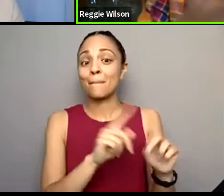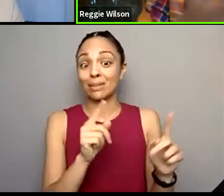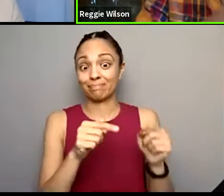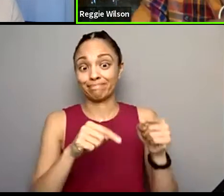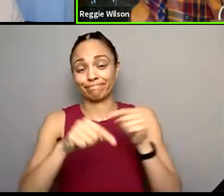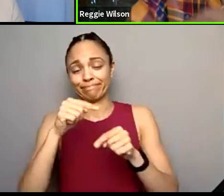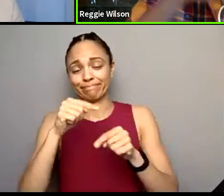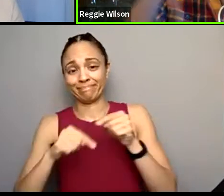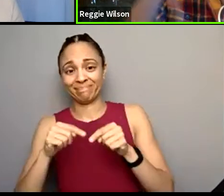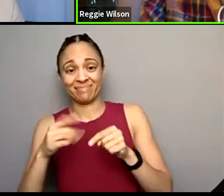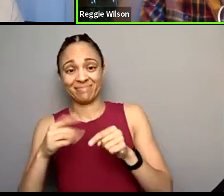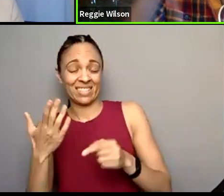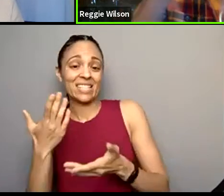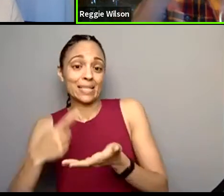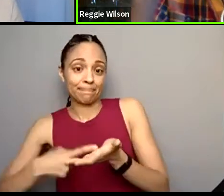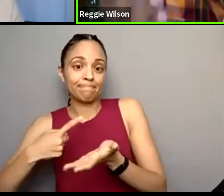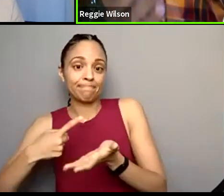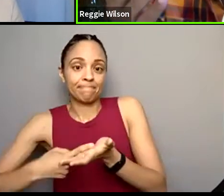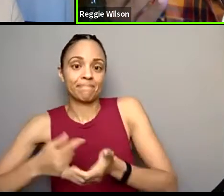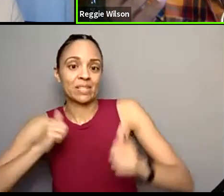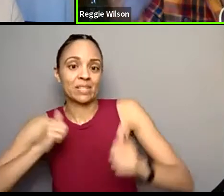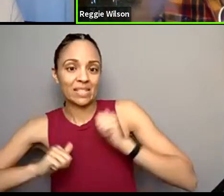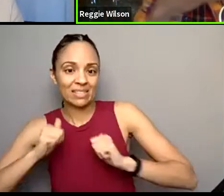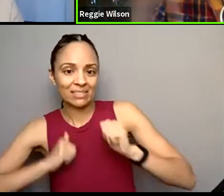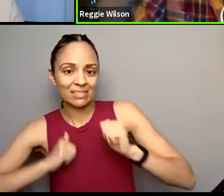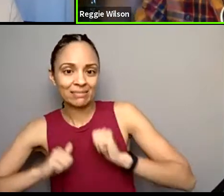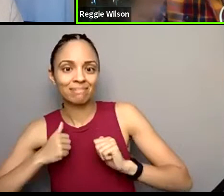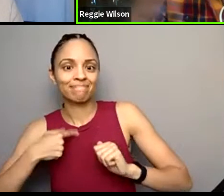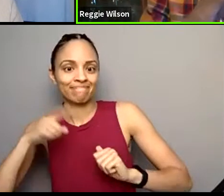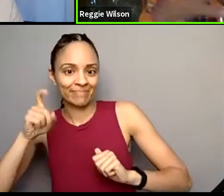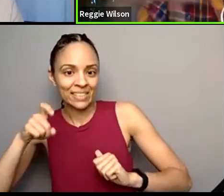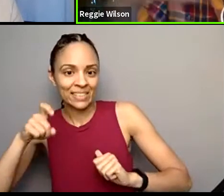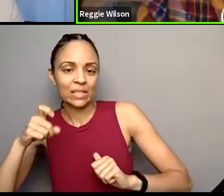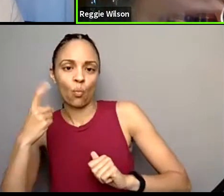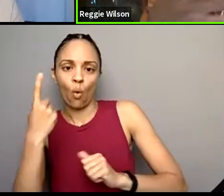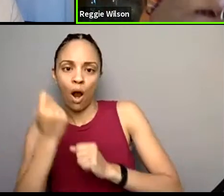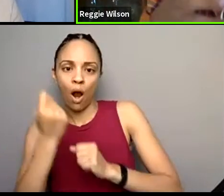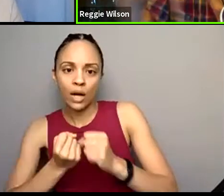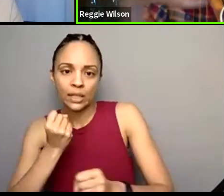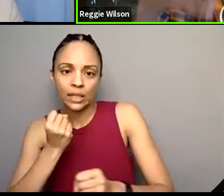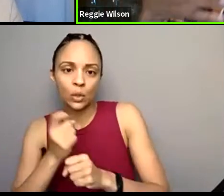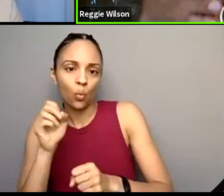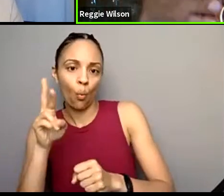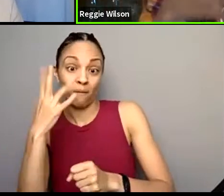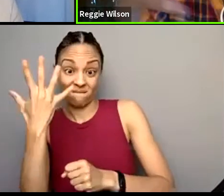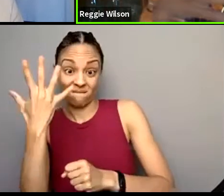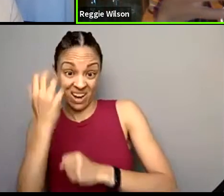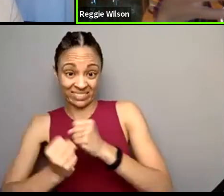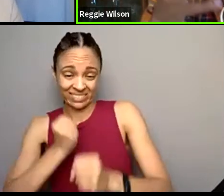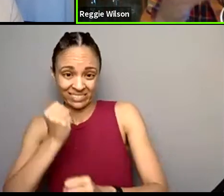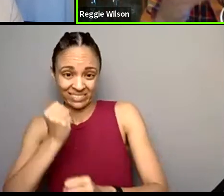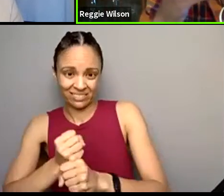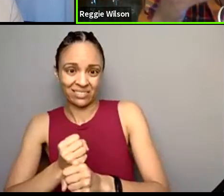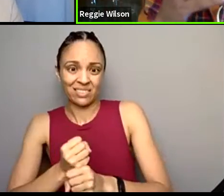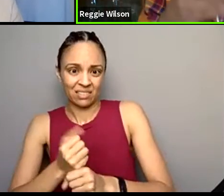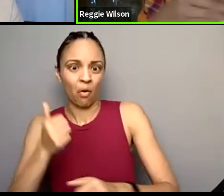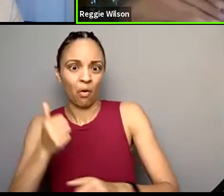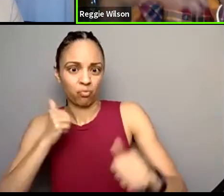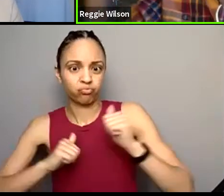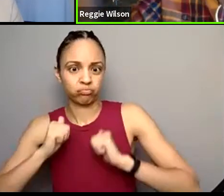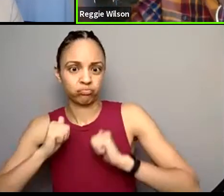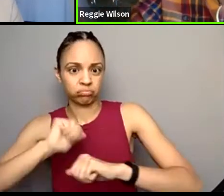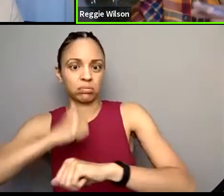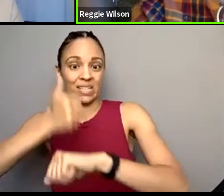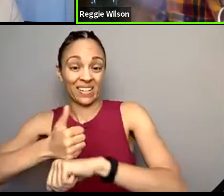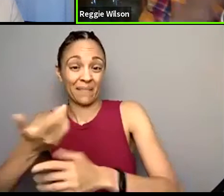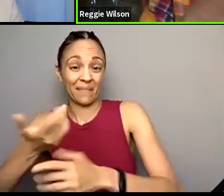me 2 years, might take me 5 years, and people kind of connected or were able to do it for that period of time, and then they might go away, do